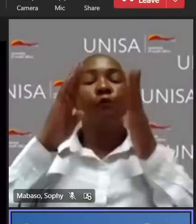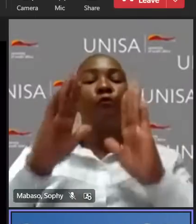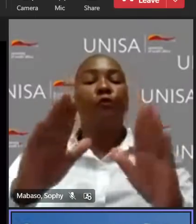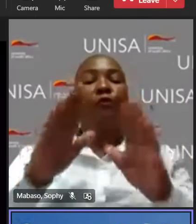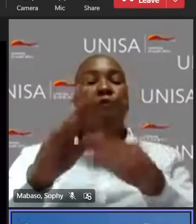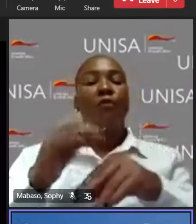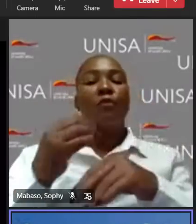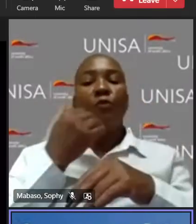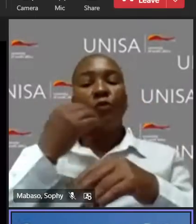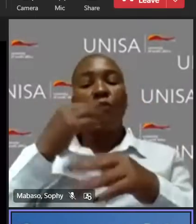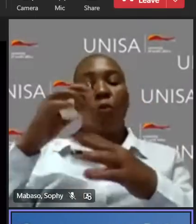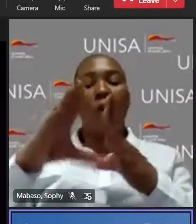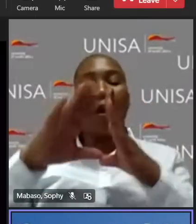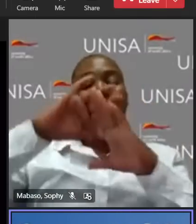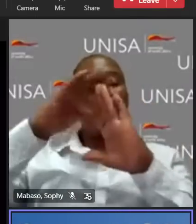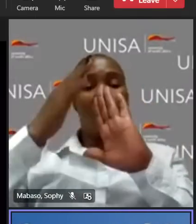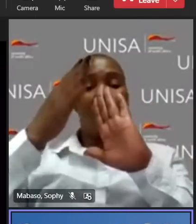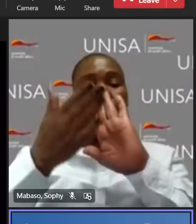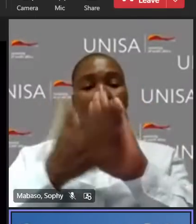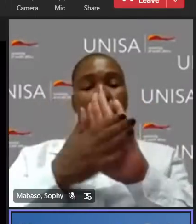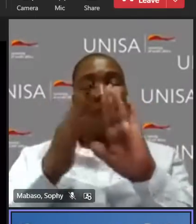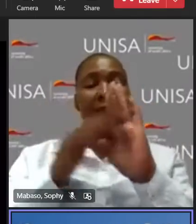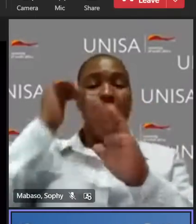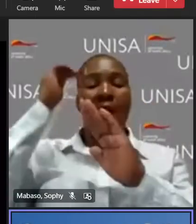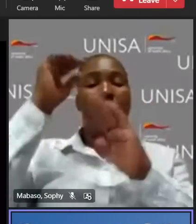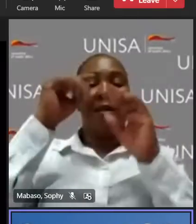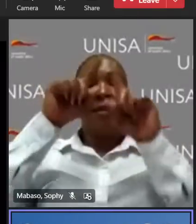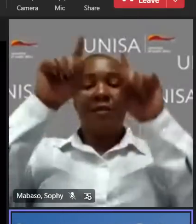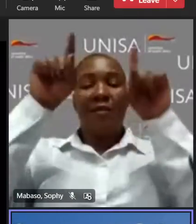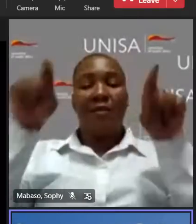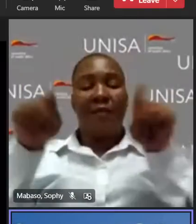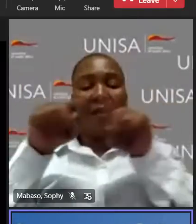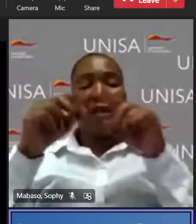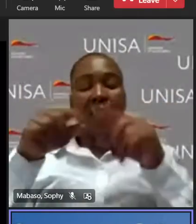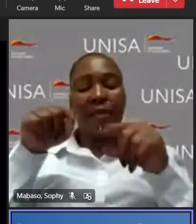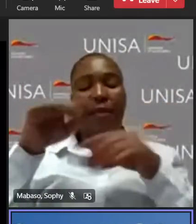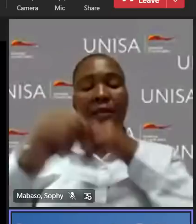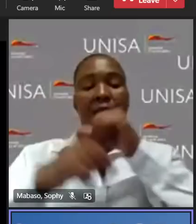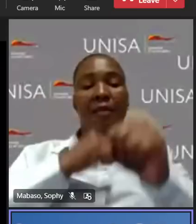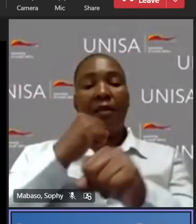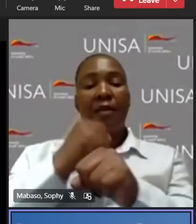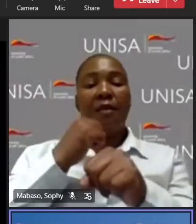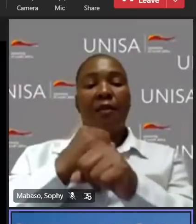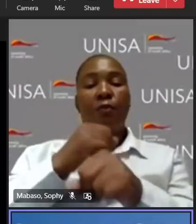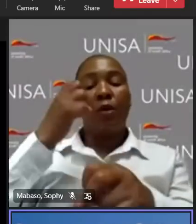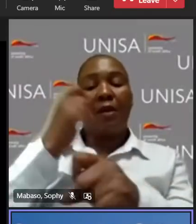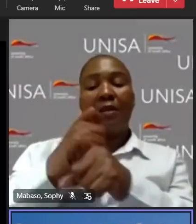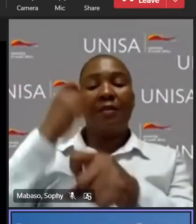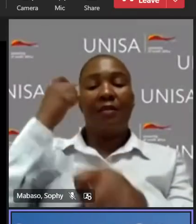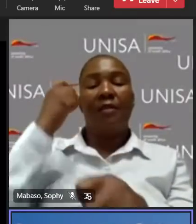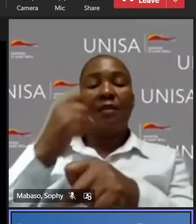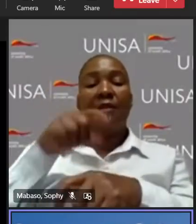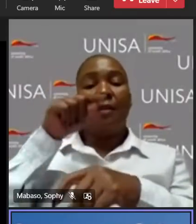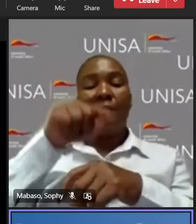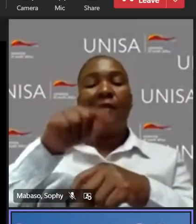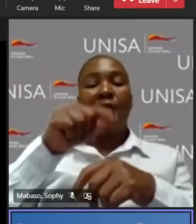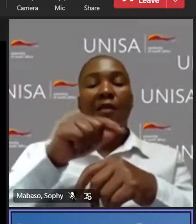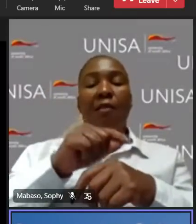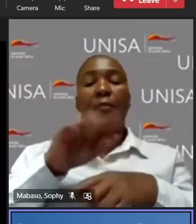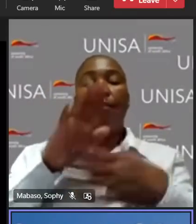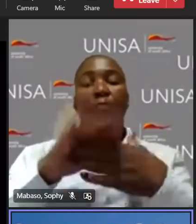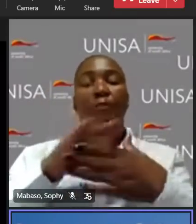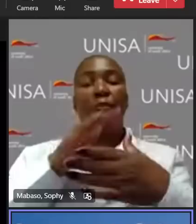are completing the higher certificate and were rejected based on the